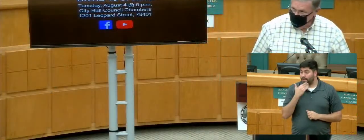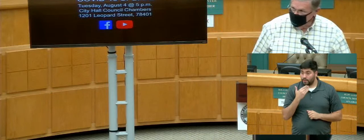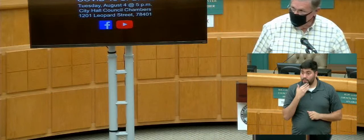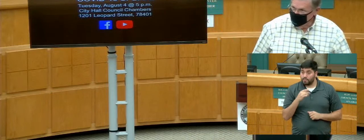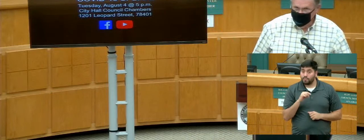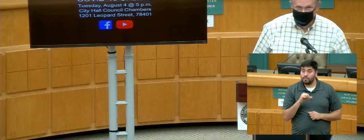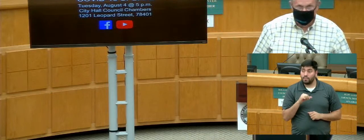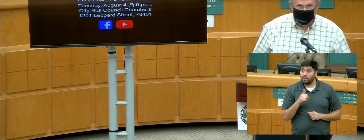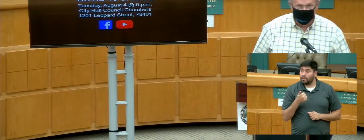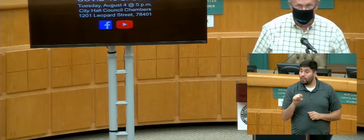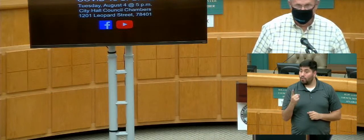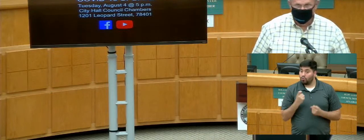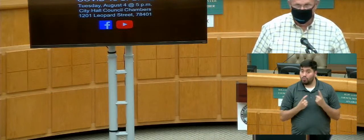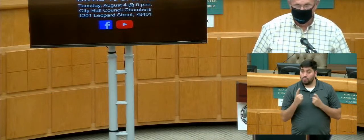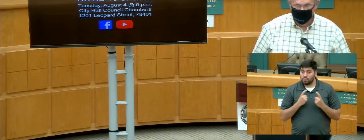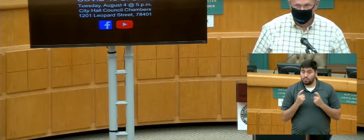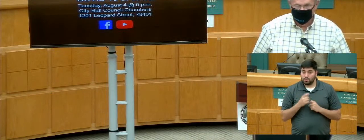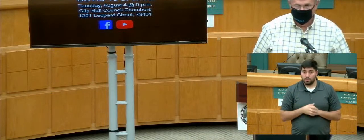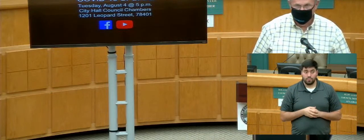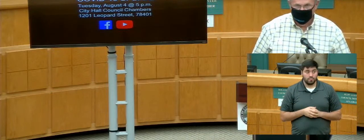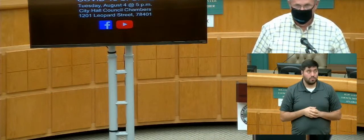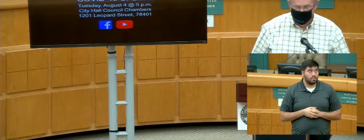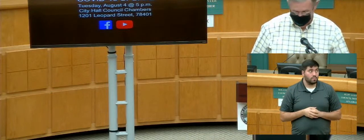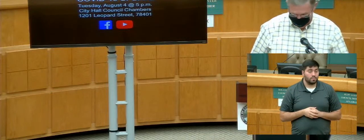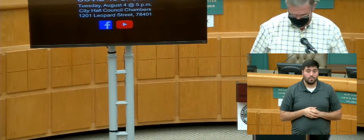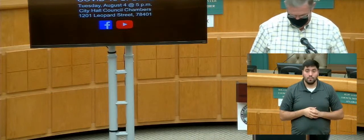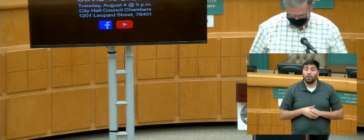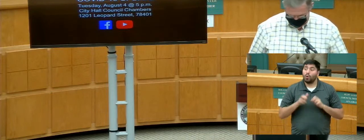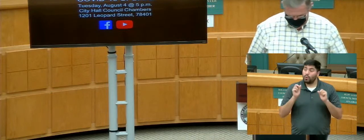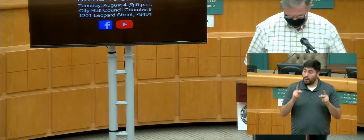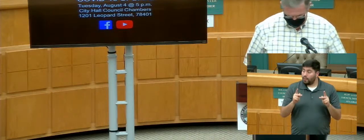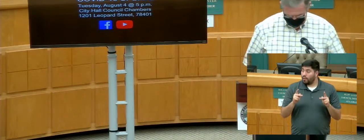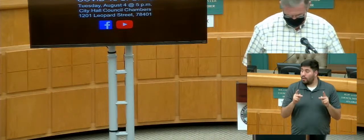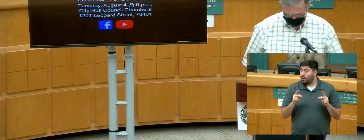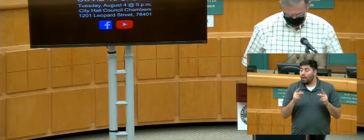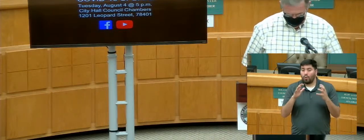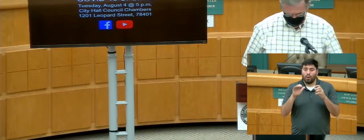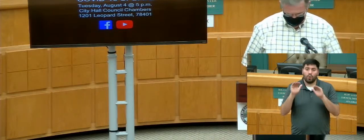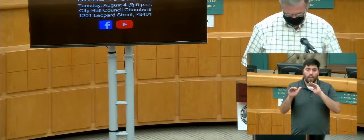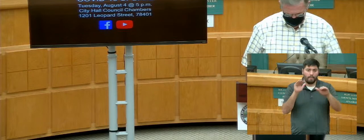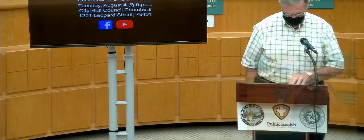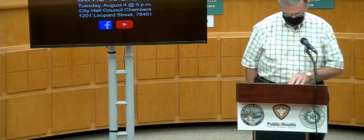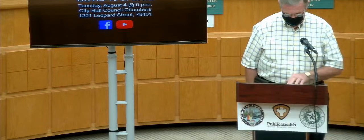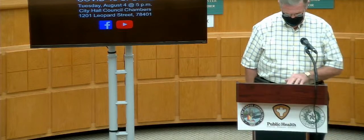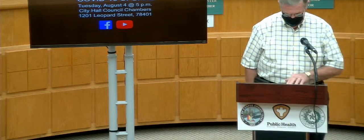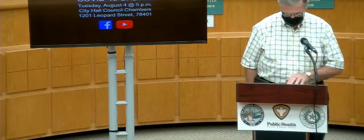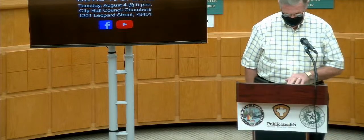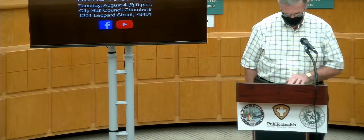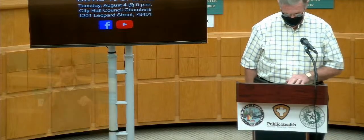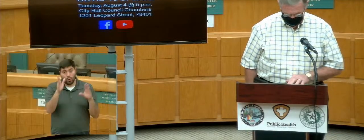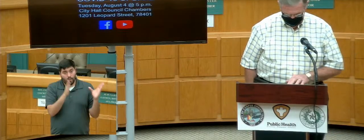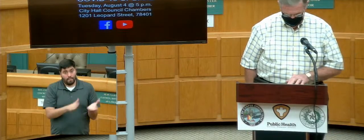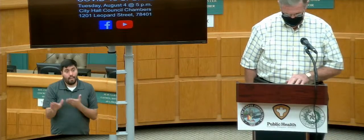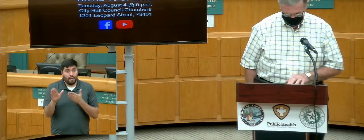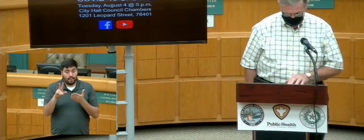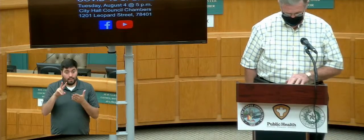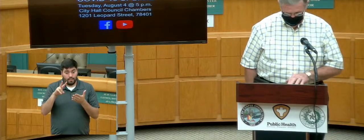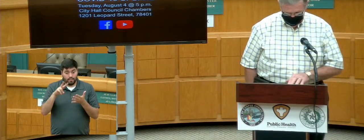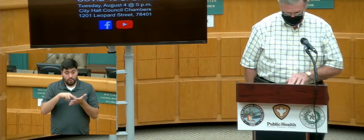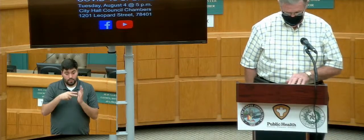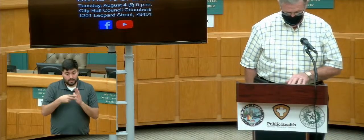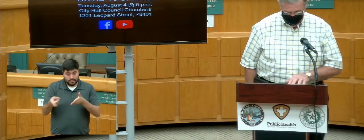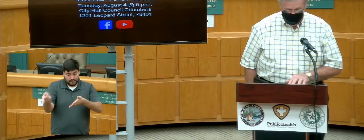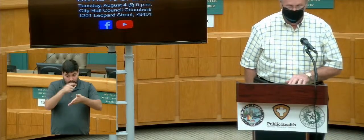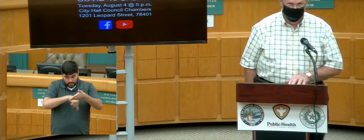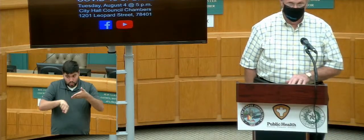Okay, thank you. Any other questions? All right, well, I would want to remind you for your planning purposes for